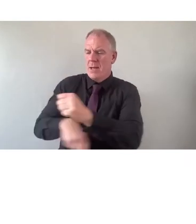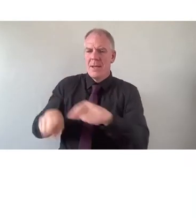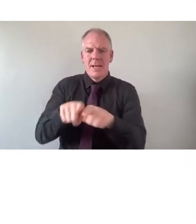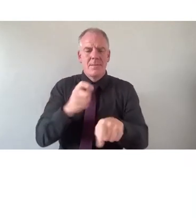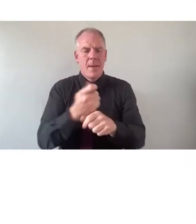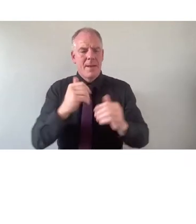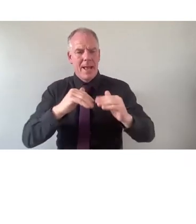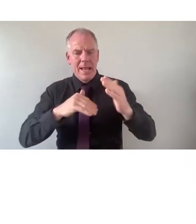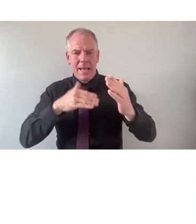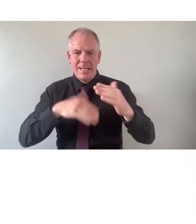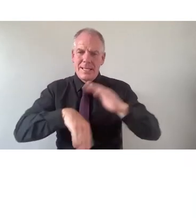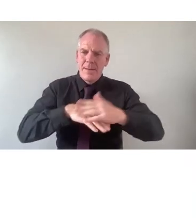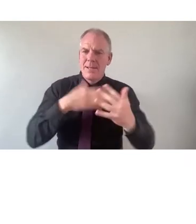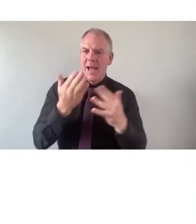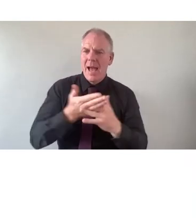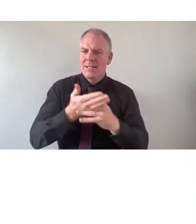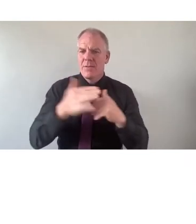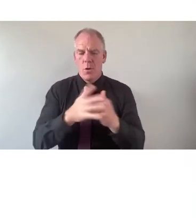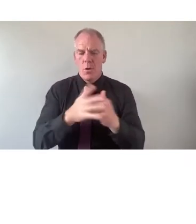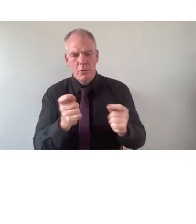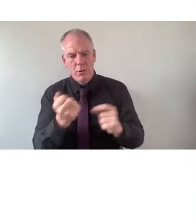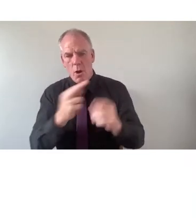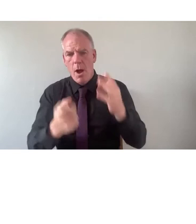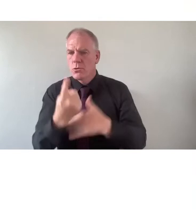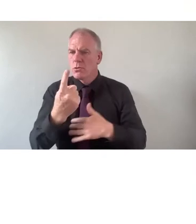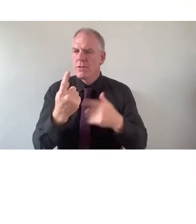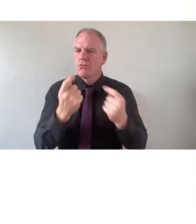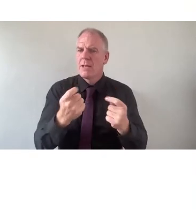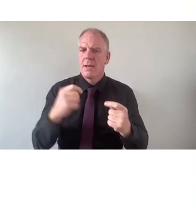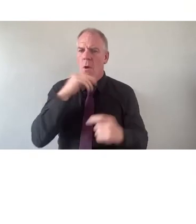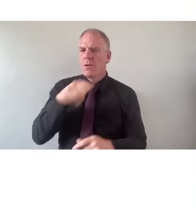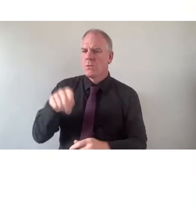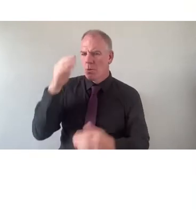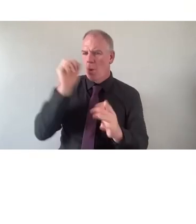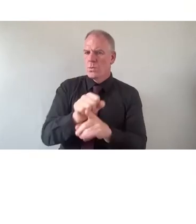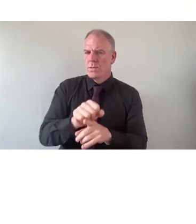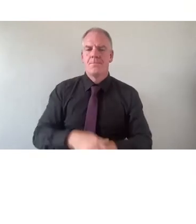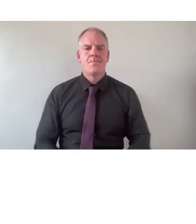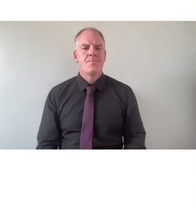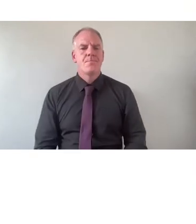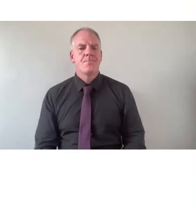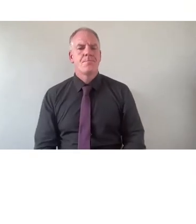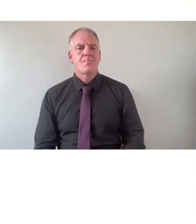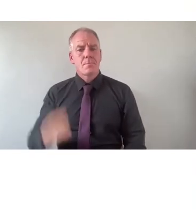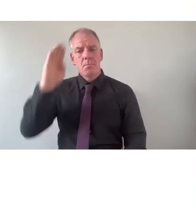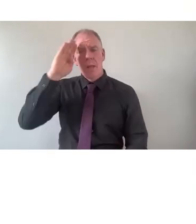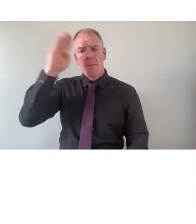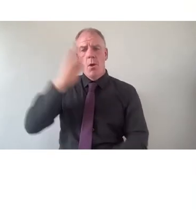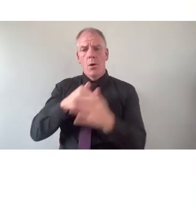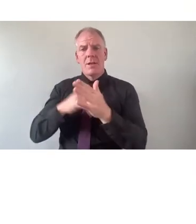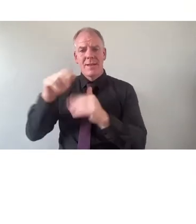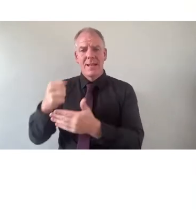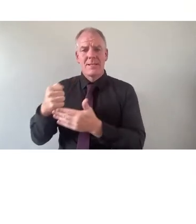limited access to training and retraining opportunity, I think is quite important. Also, I think employer organization can support the